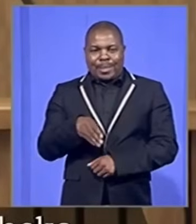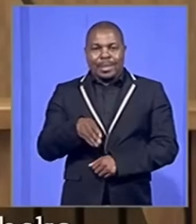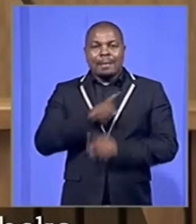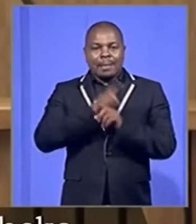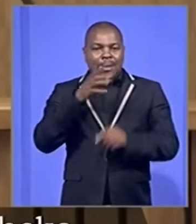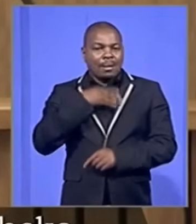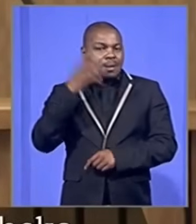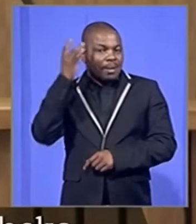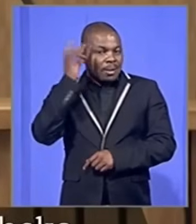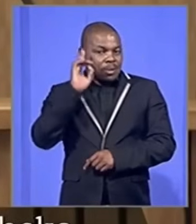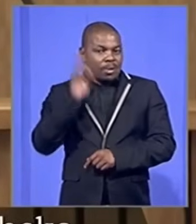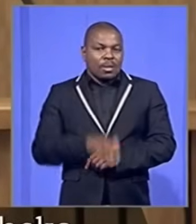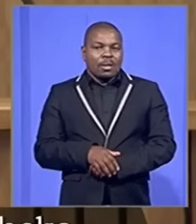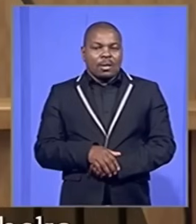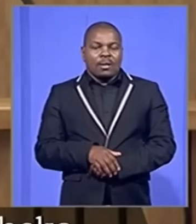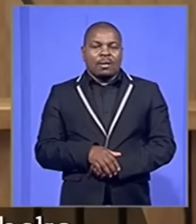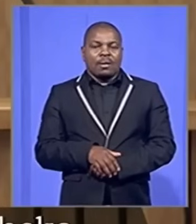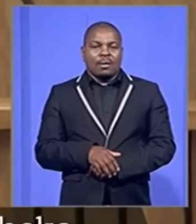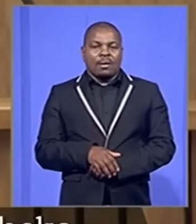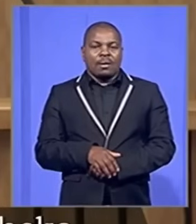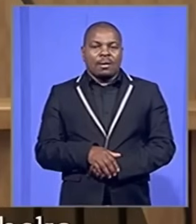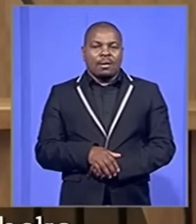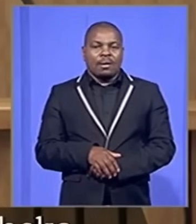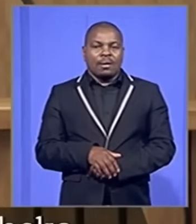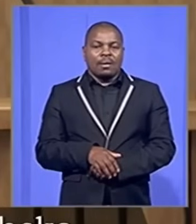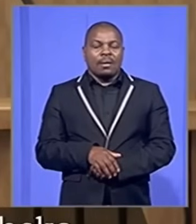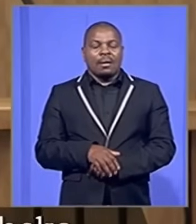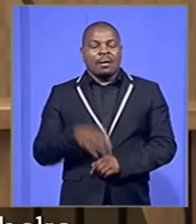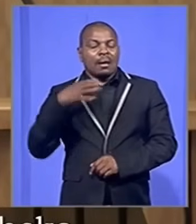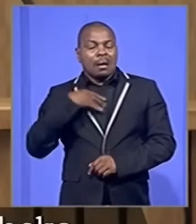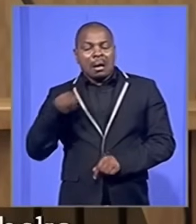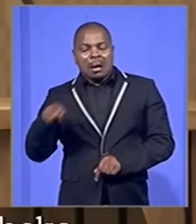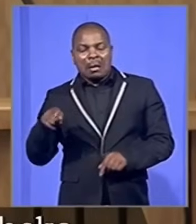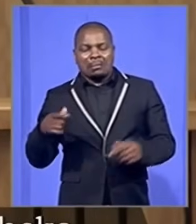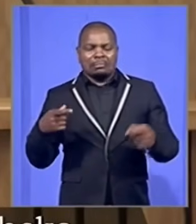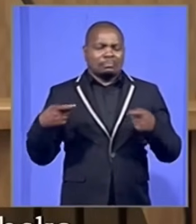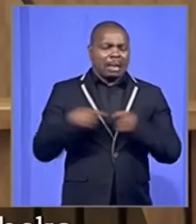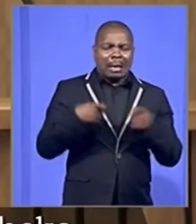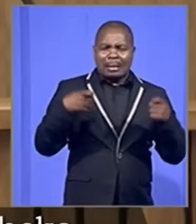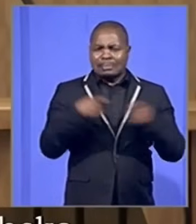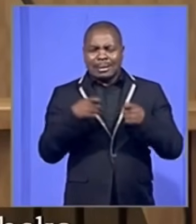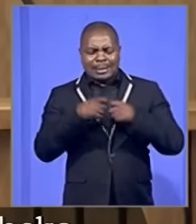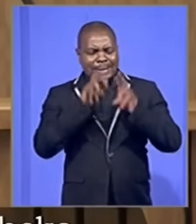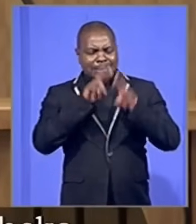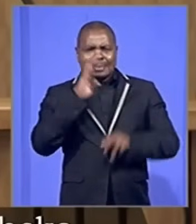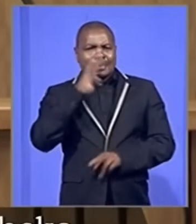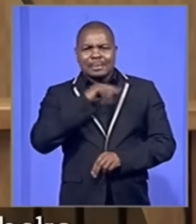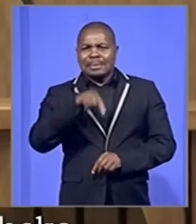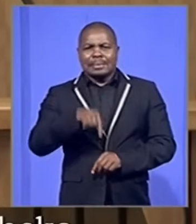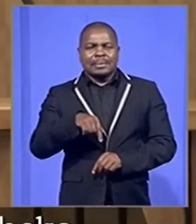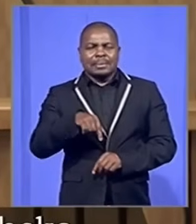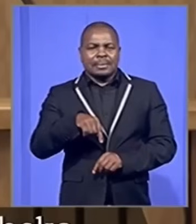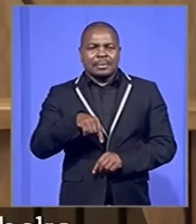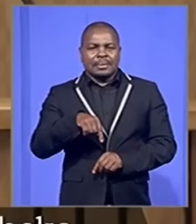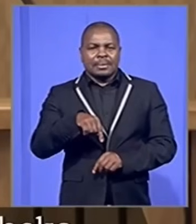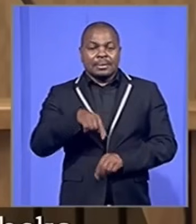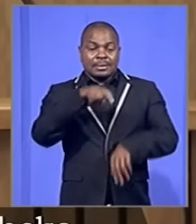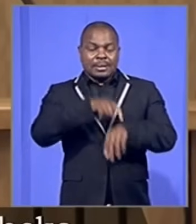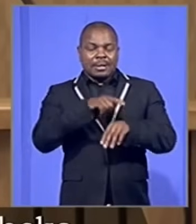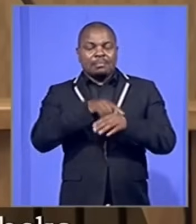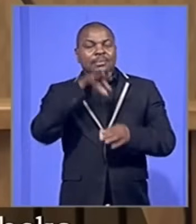there was some undignified scuffle which took place during the tea